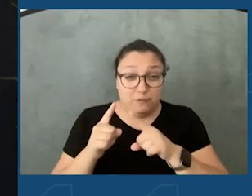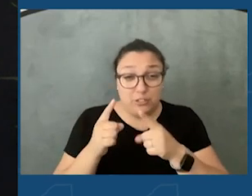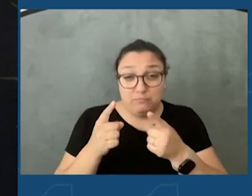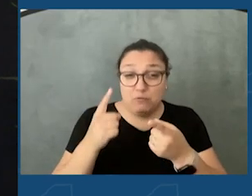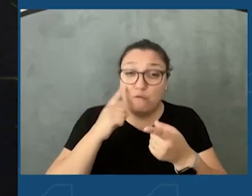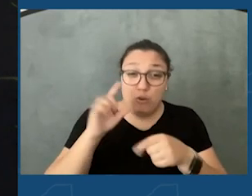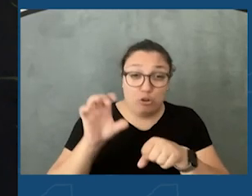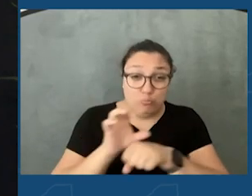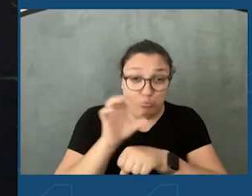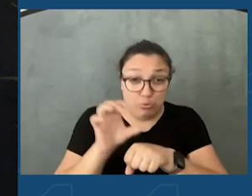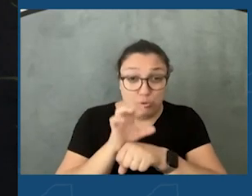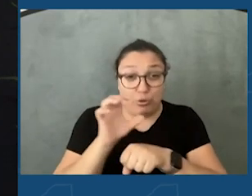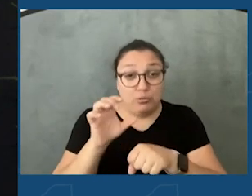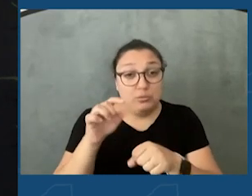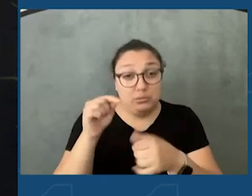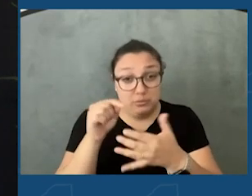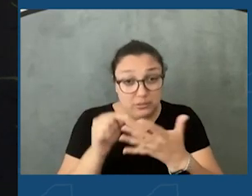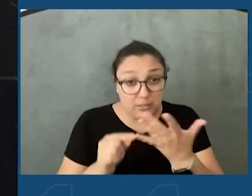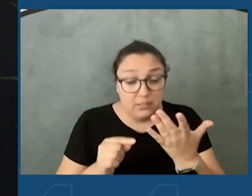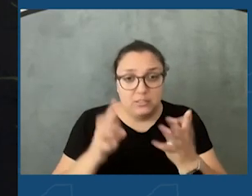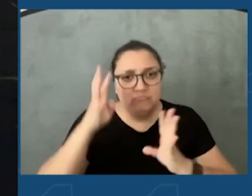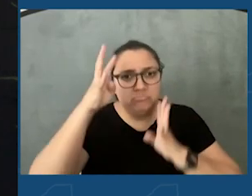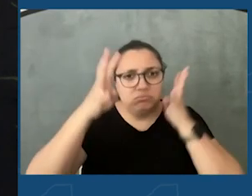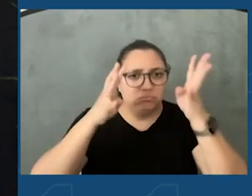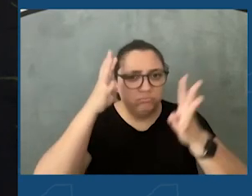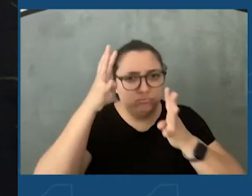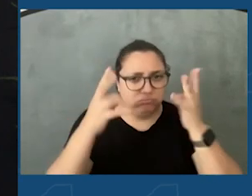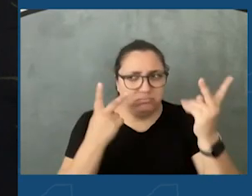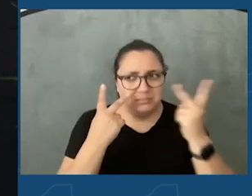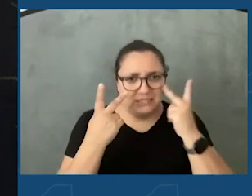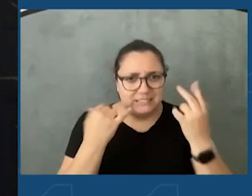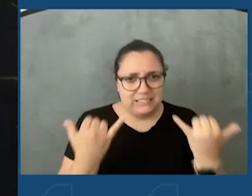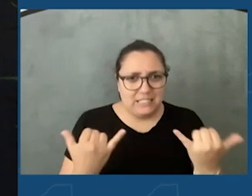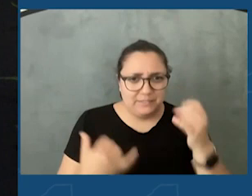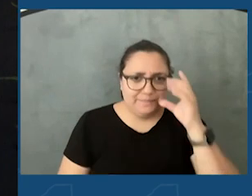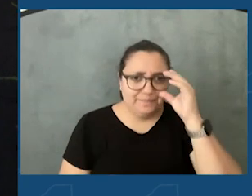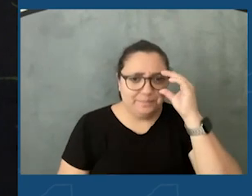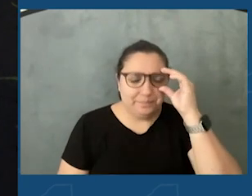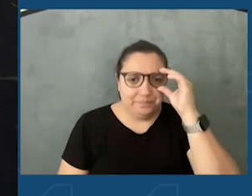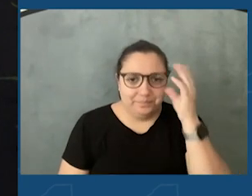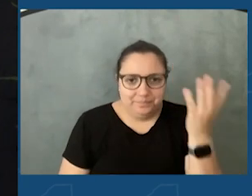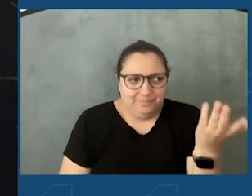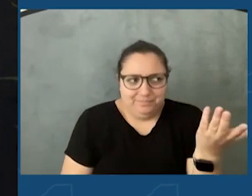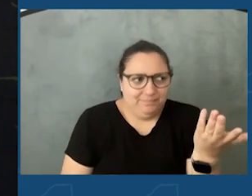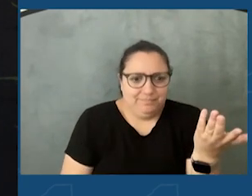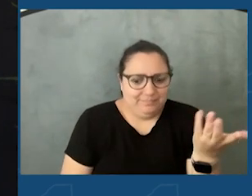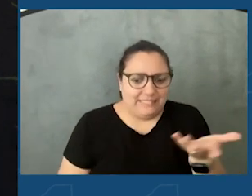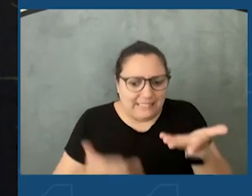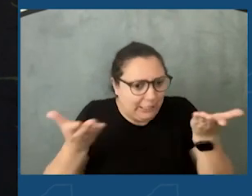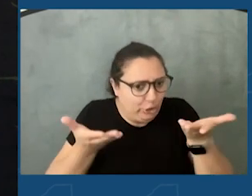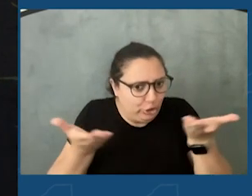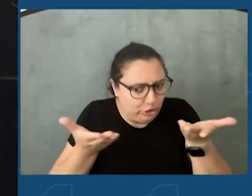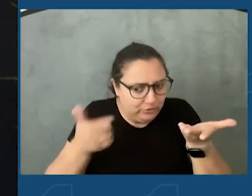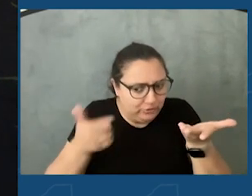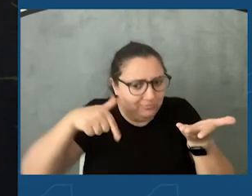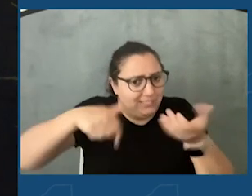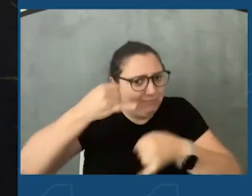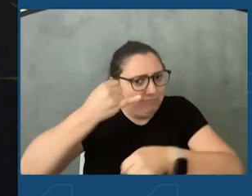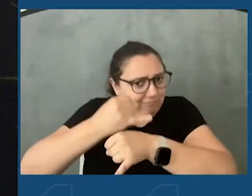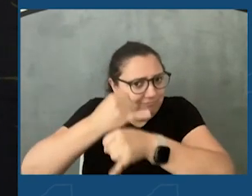foundation on which we're making so many innovations today. So they did it all here, right on this site with